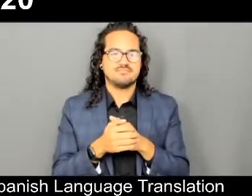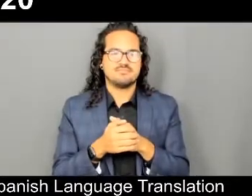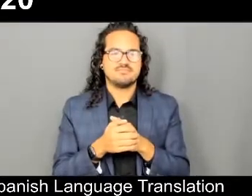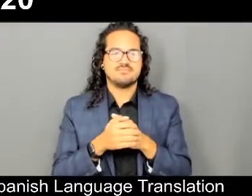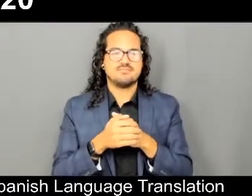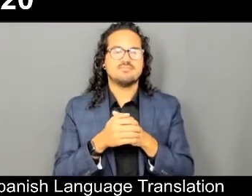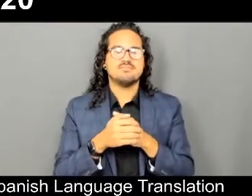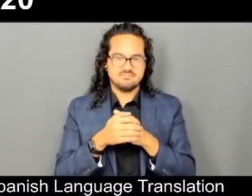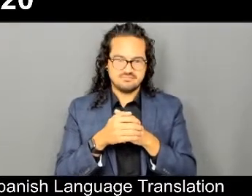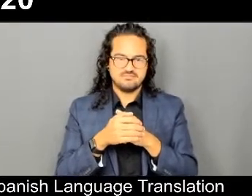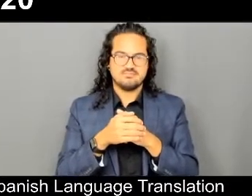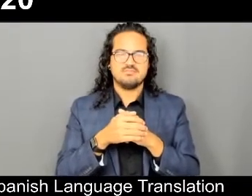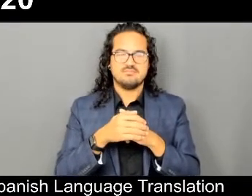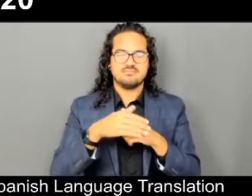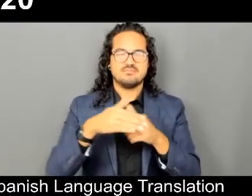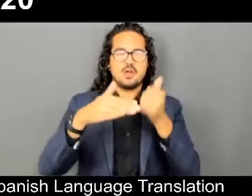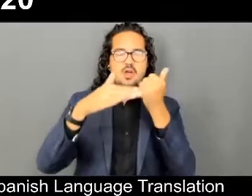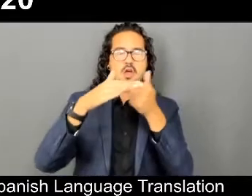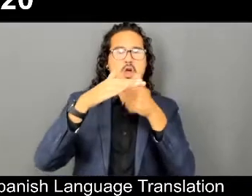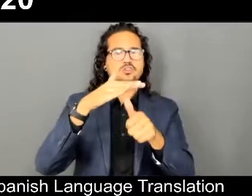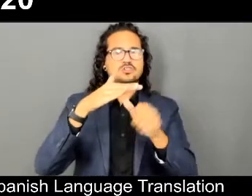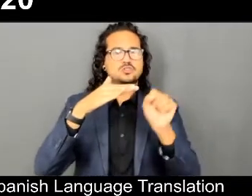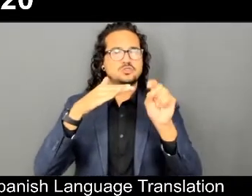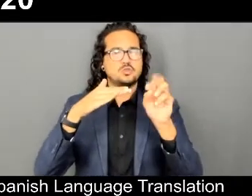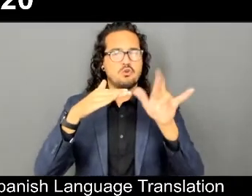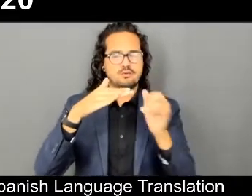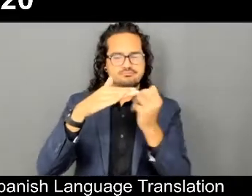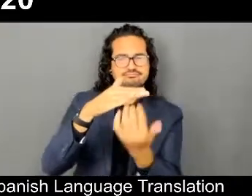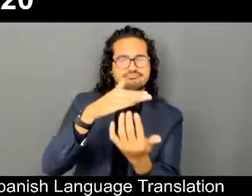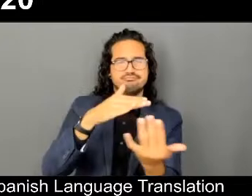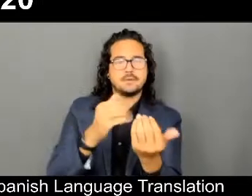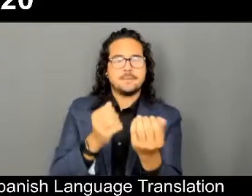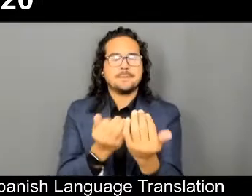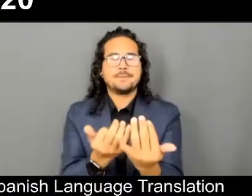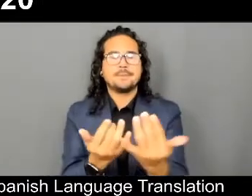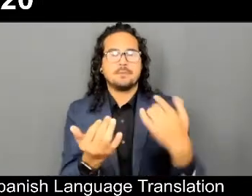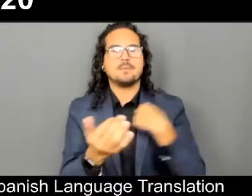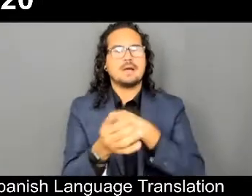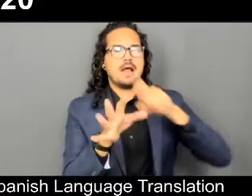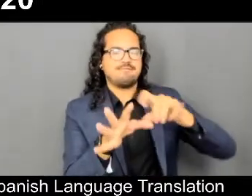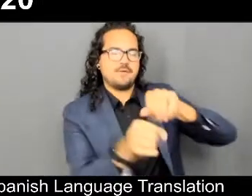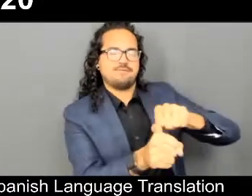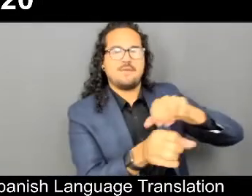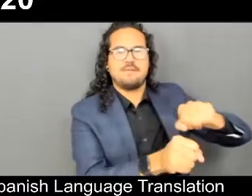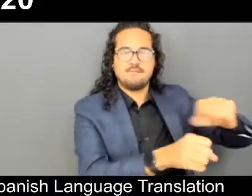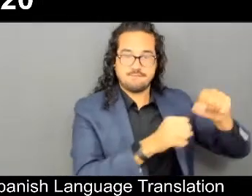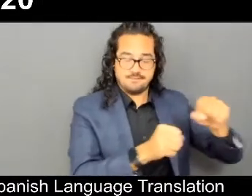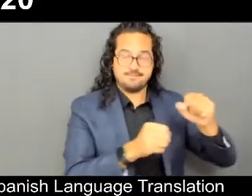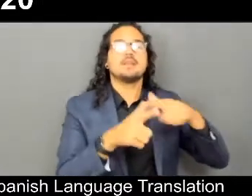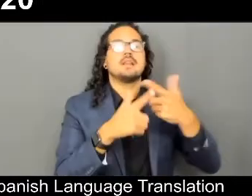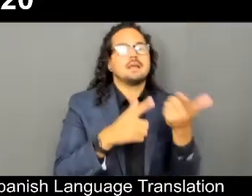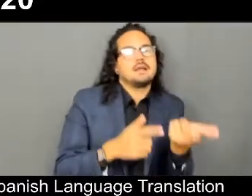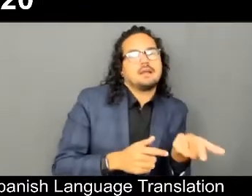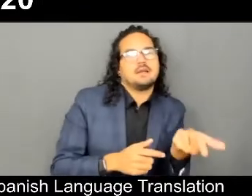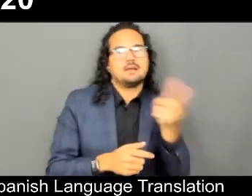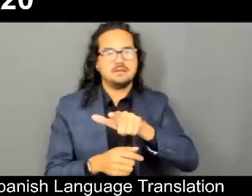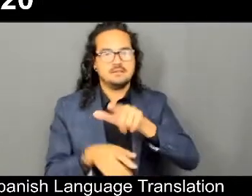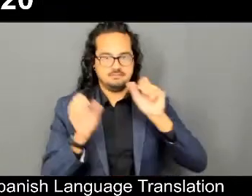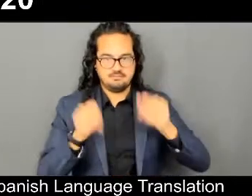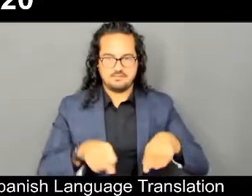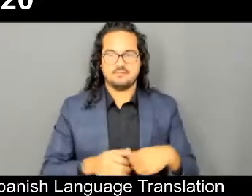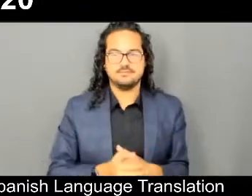So a lot of good work going on there. This other piece, as we come behind the visitor center and the dozer